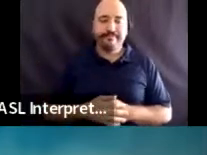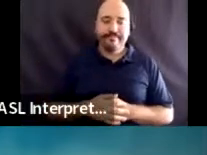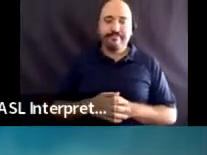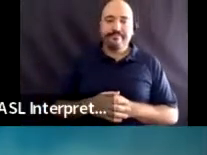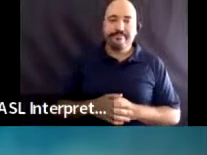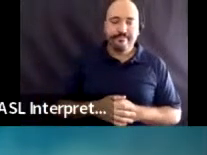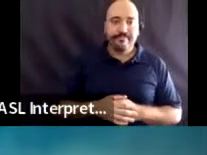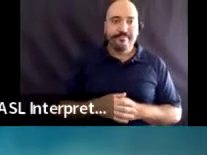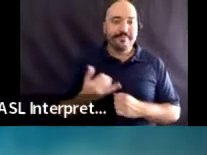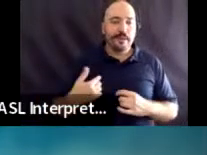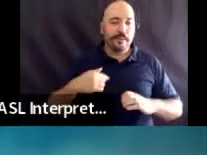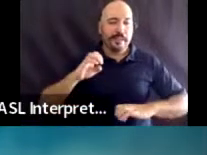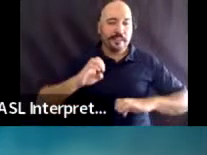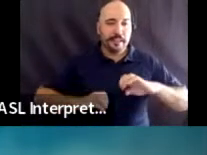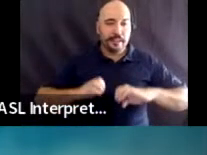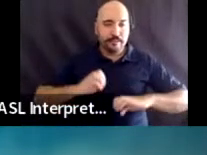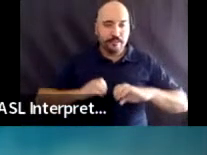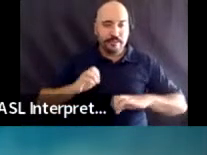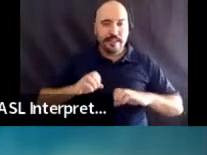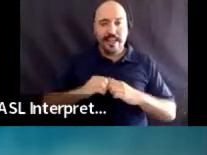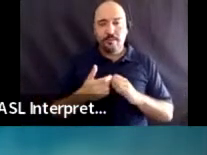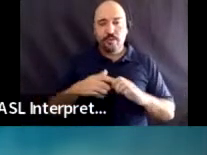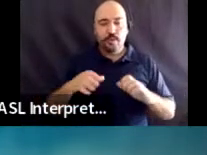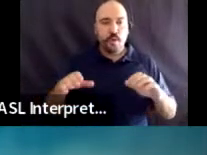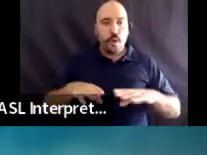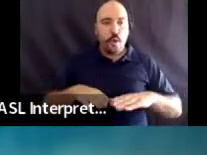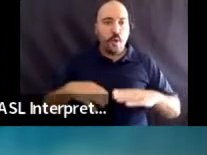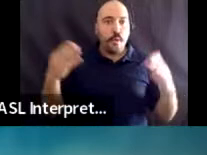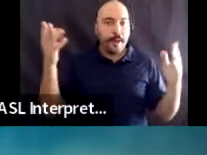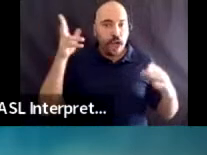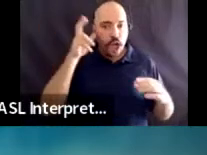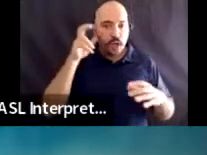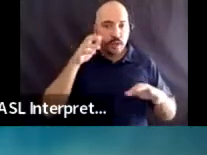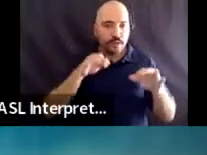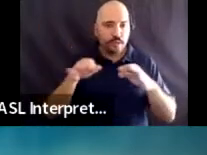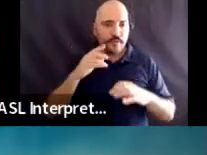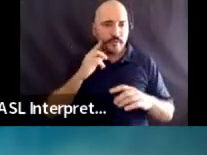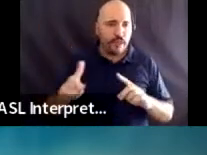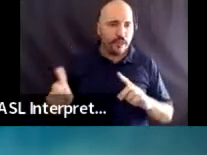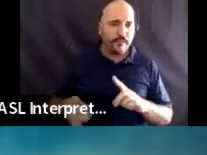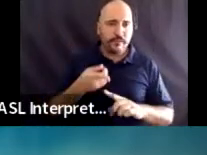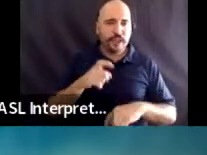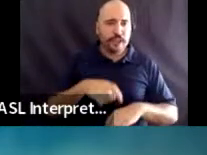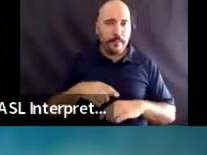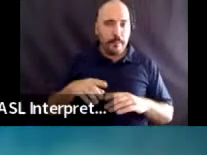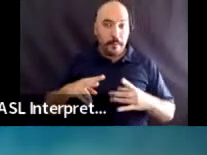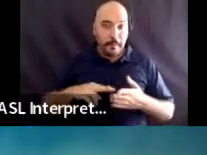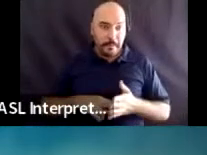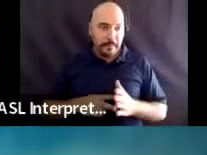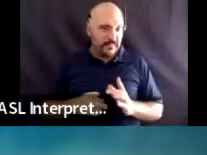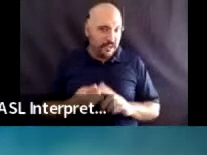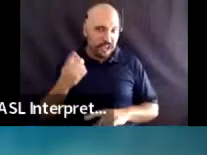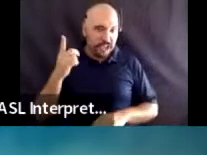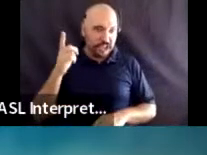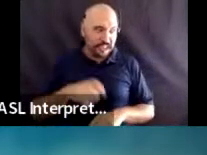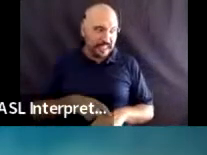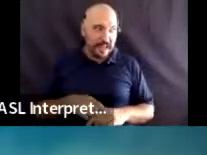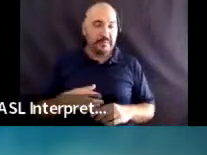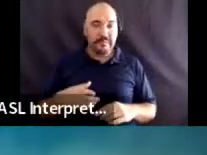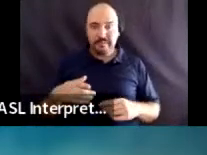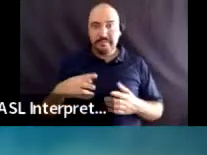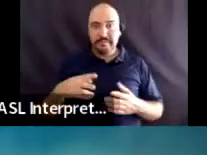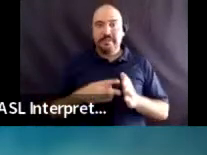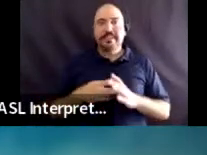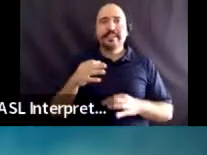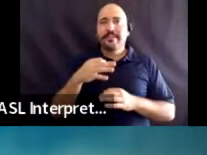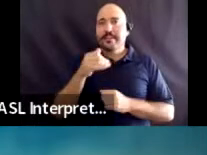experimenting with having open audio description for the first time. This will be available to everyone instead